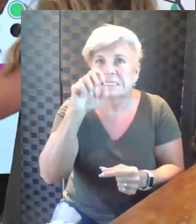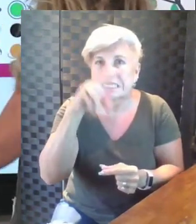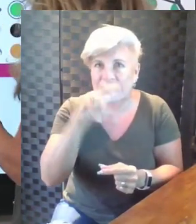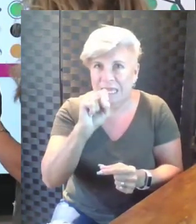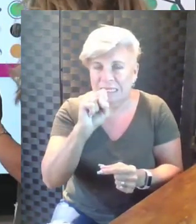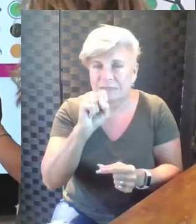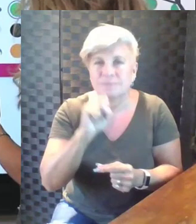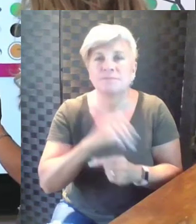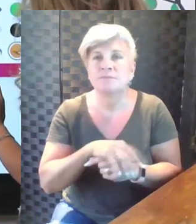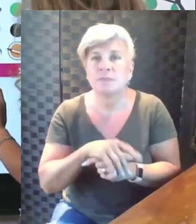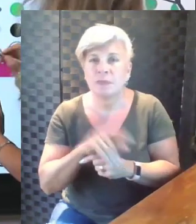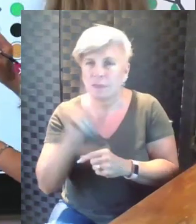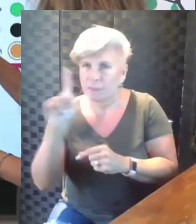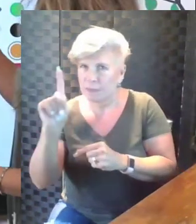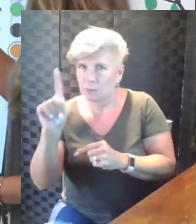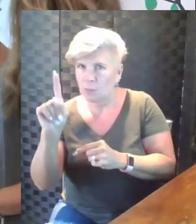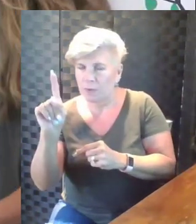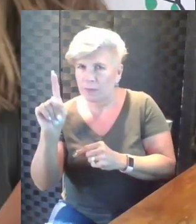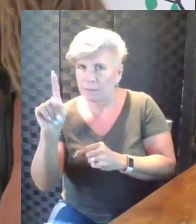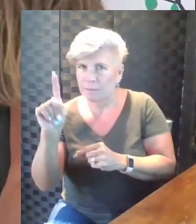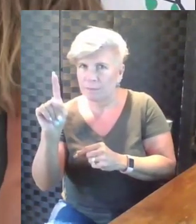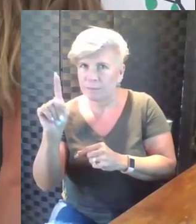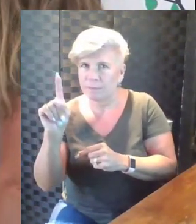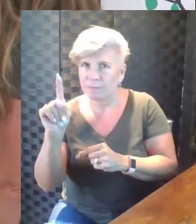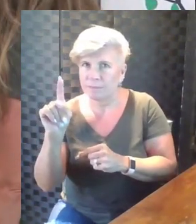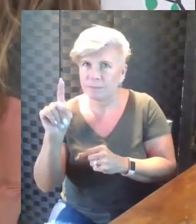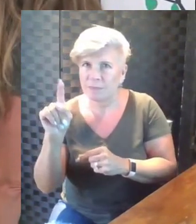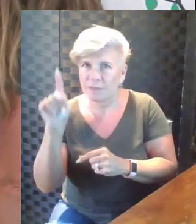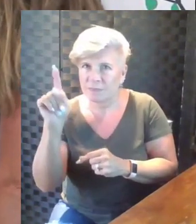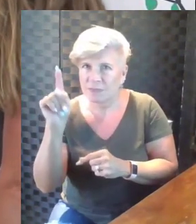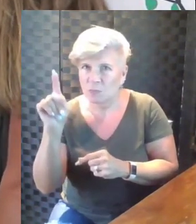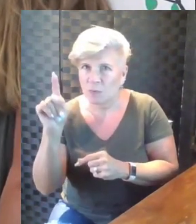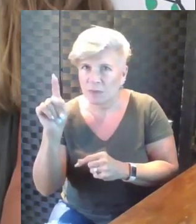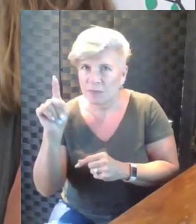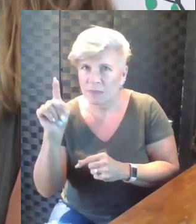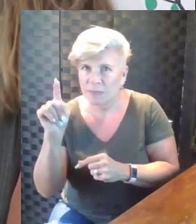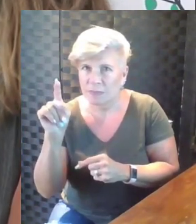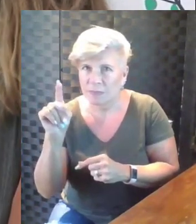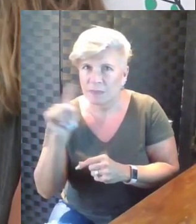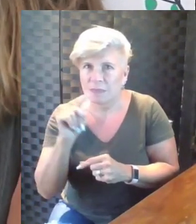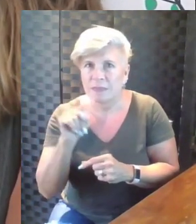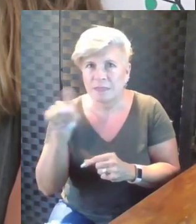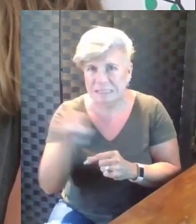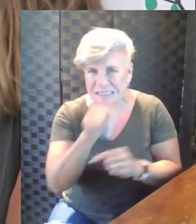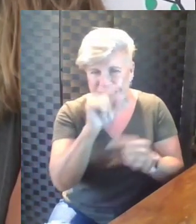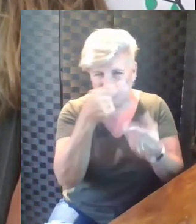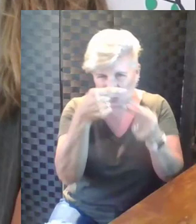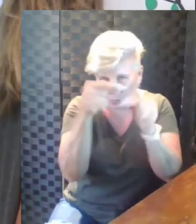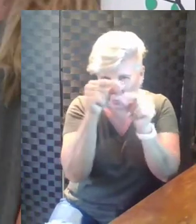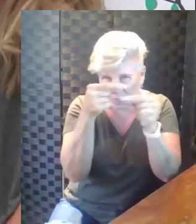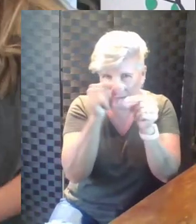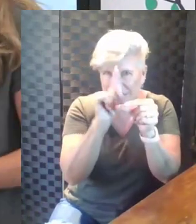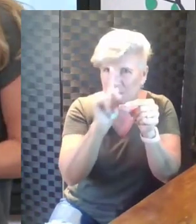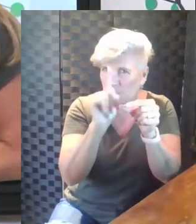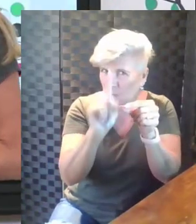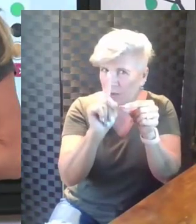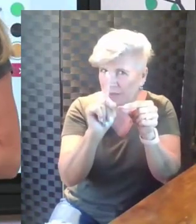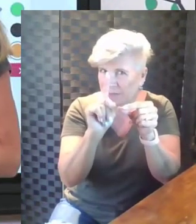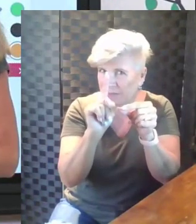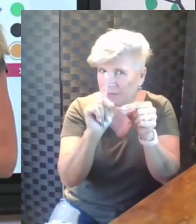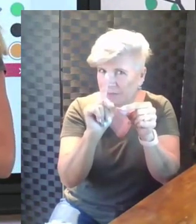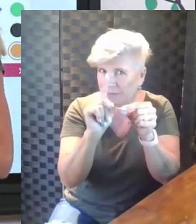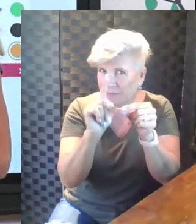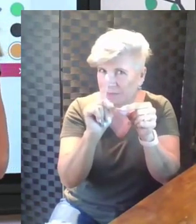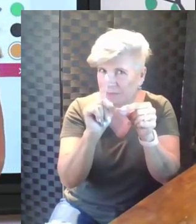But this one, and I'll use this orangey color, this one is talking about this little guy that was left